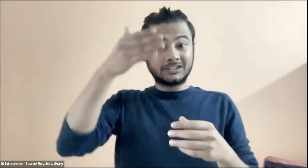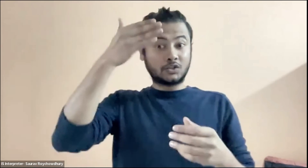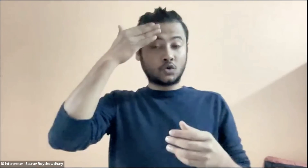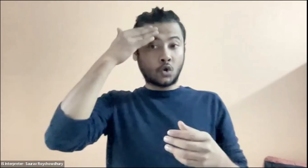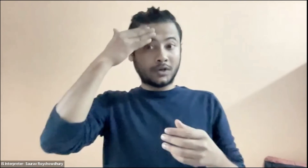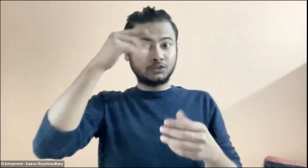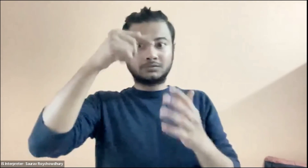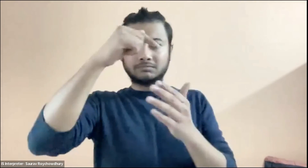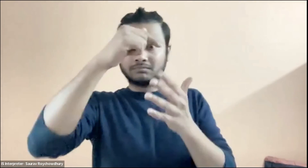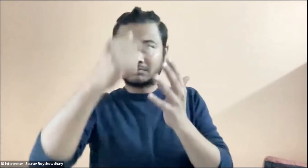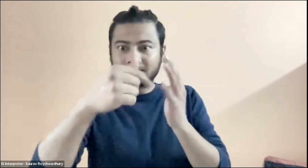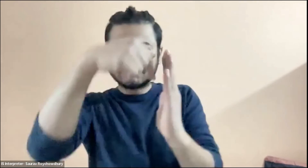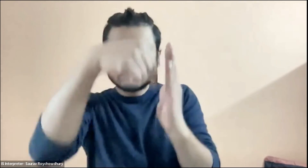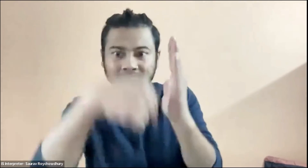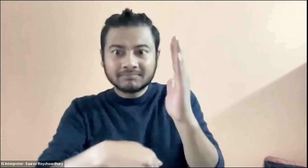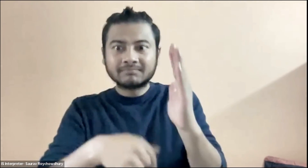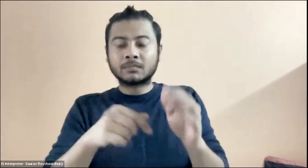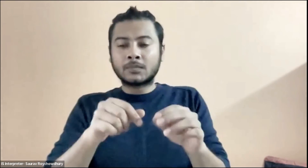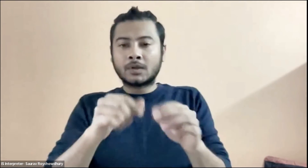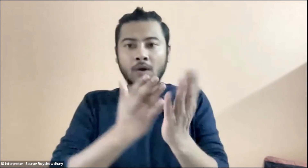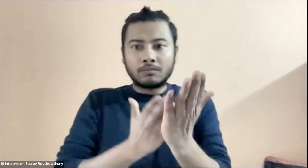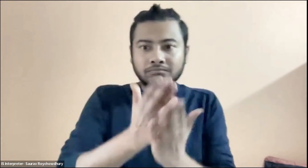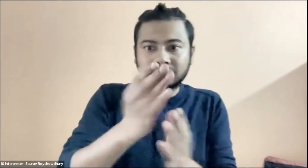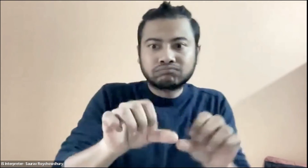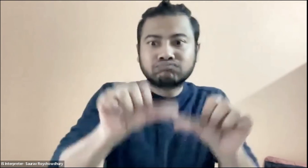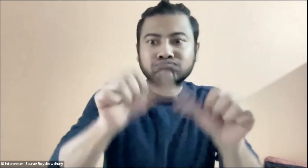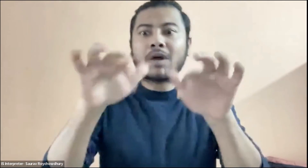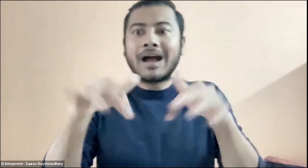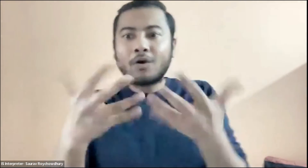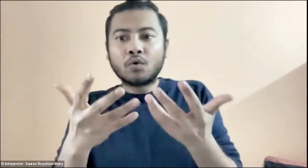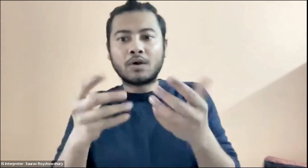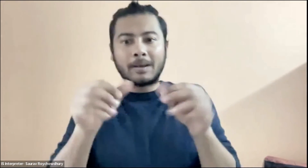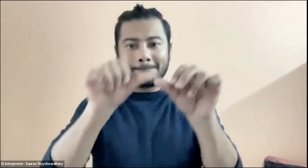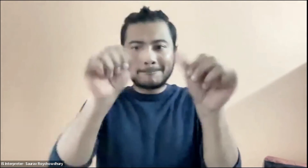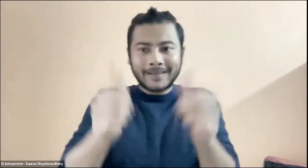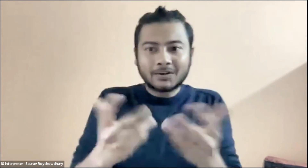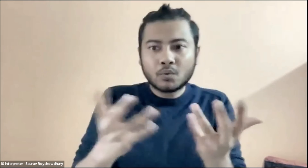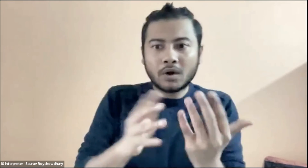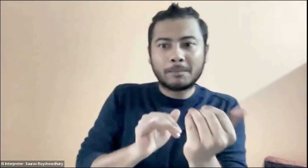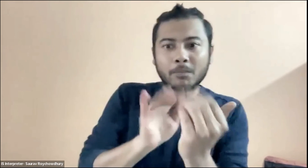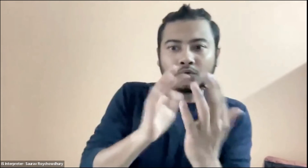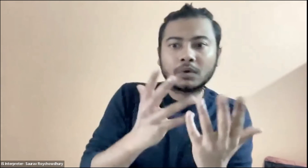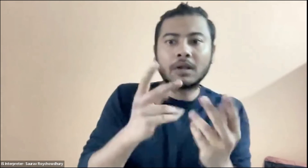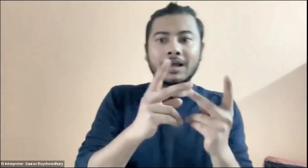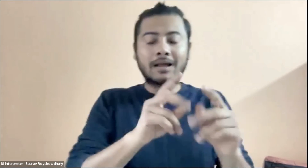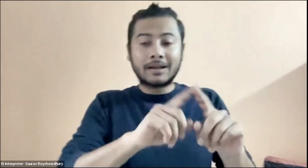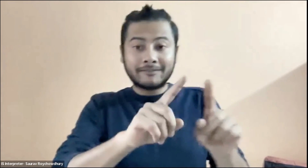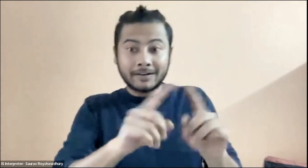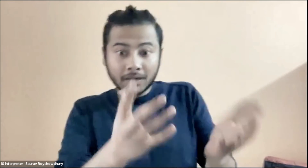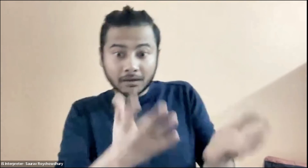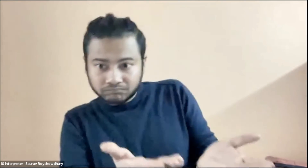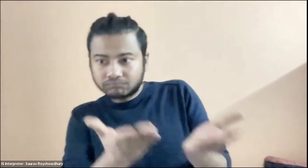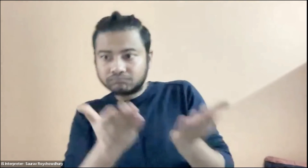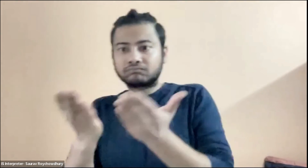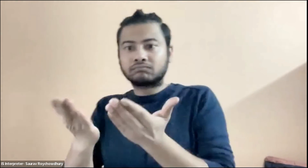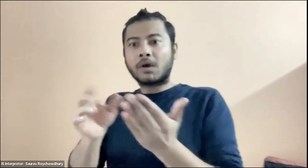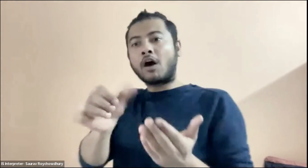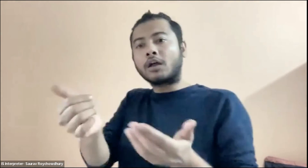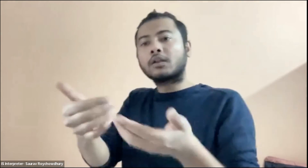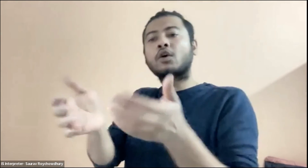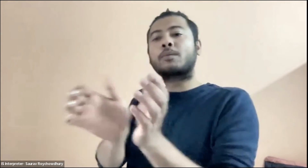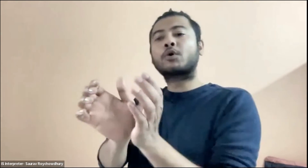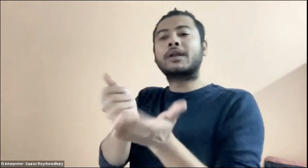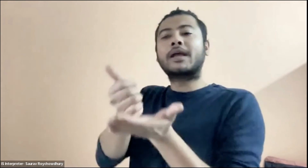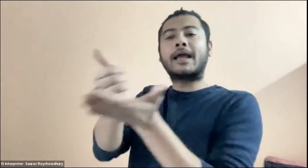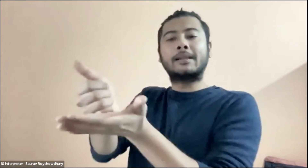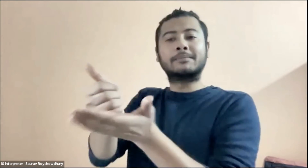witness seminar methodology is one very exciting, innovative method to be able to capture that. So I think